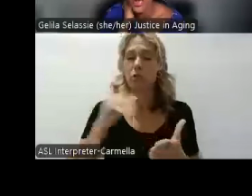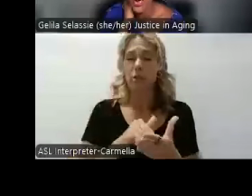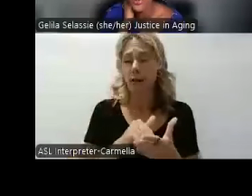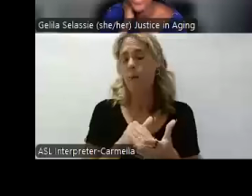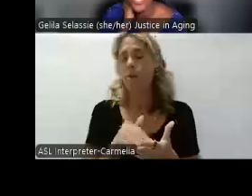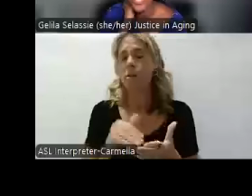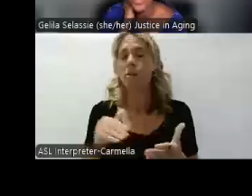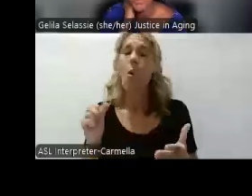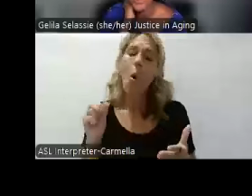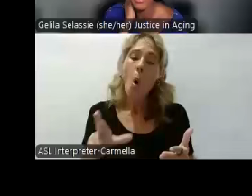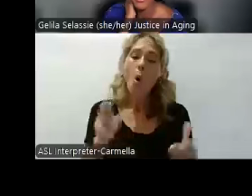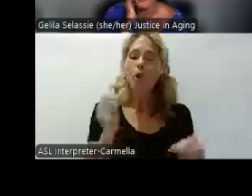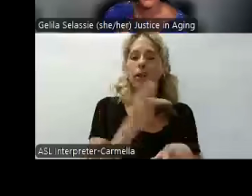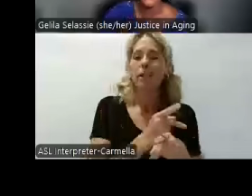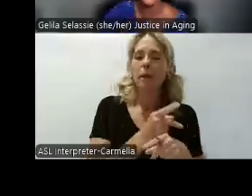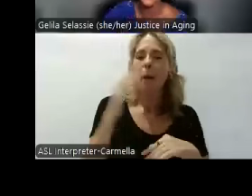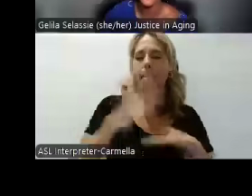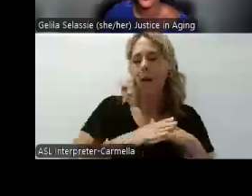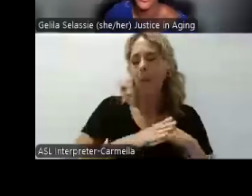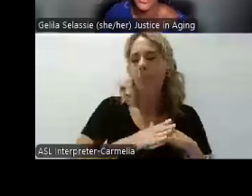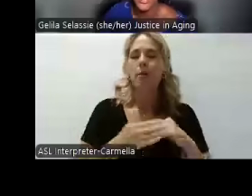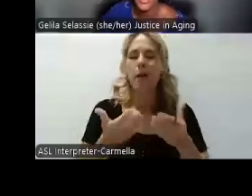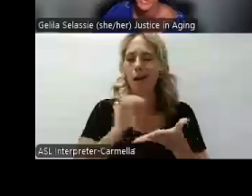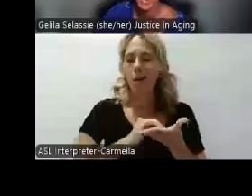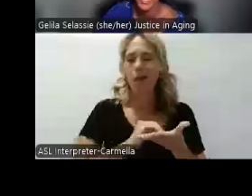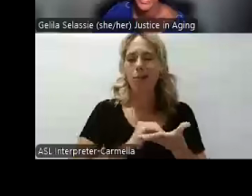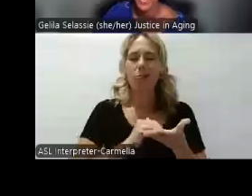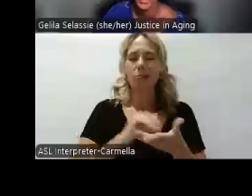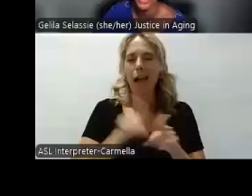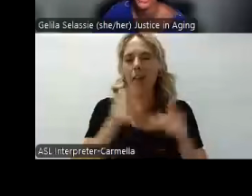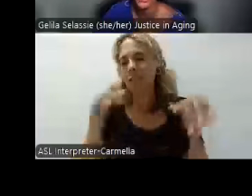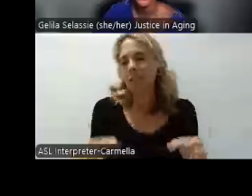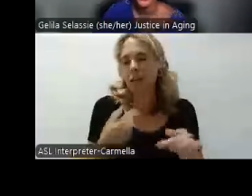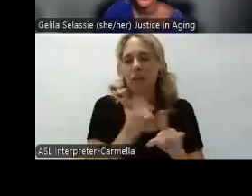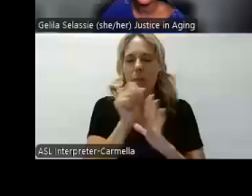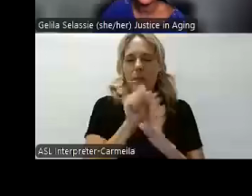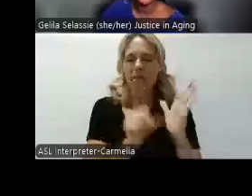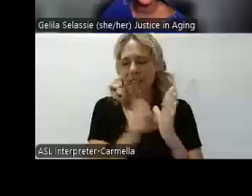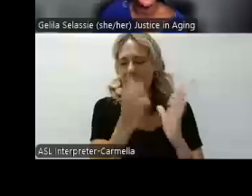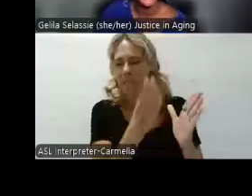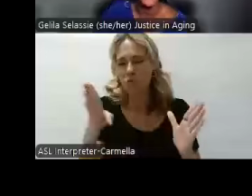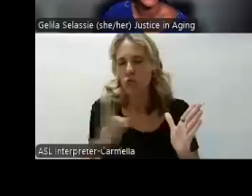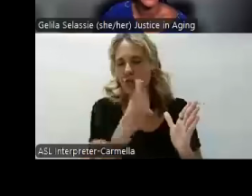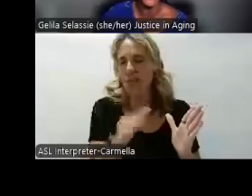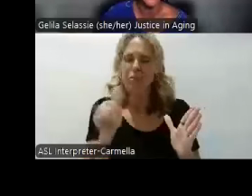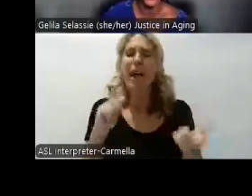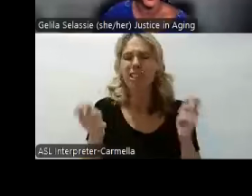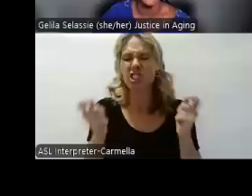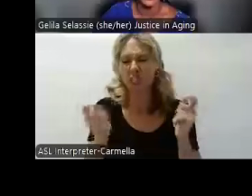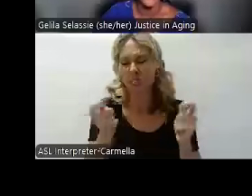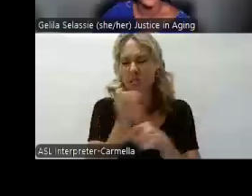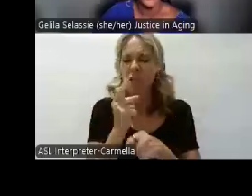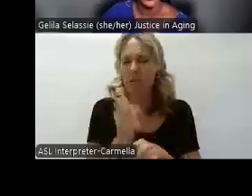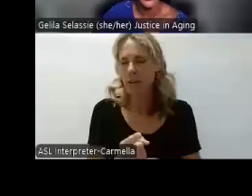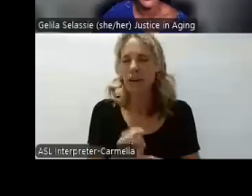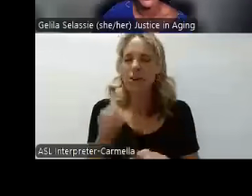$162,660, or they can keep a minimum amount as determined by the state between that threshold. And this amount does change a little bit every year.